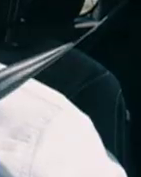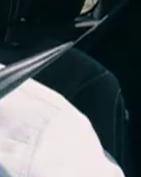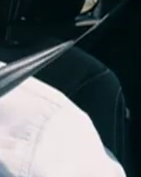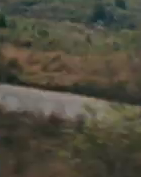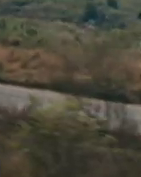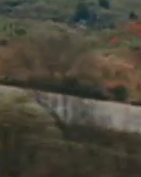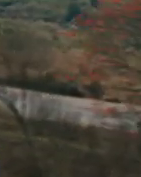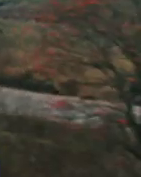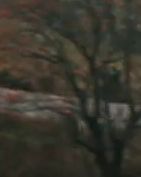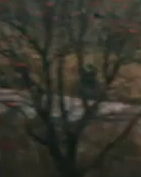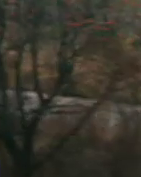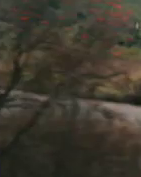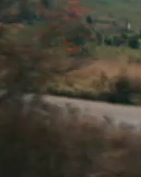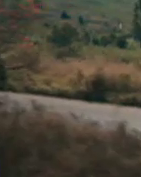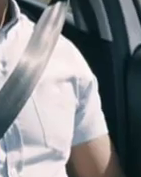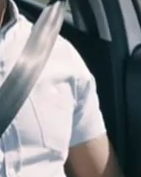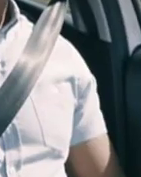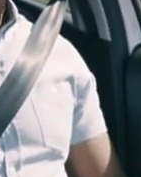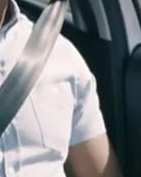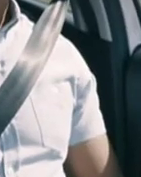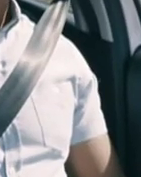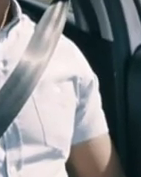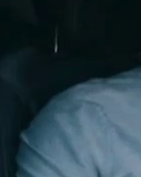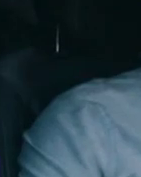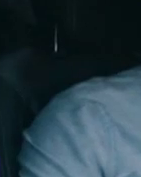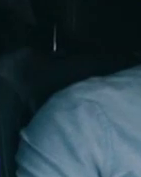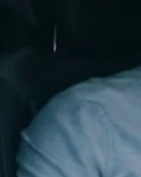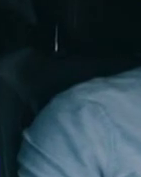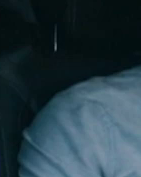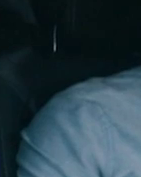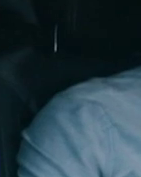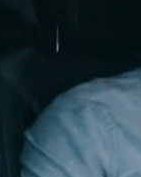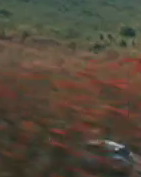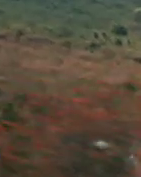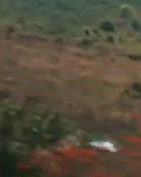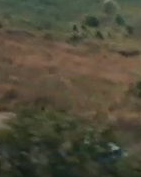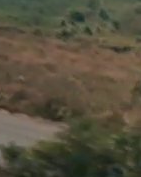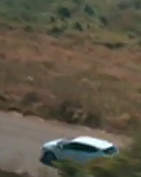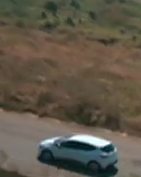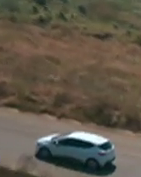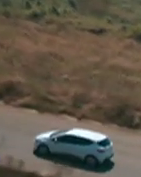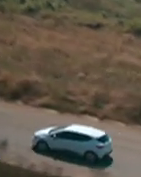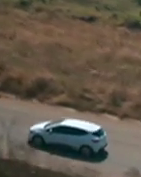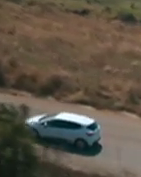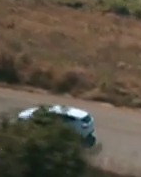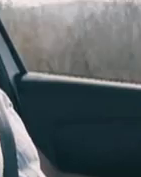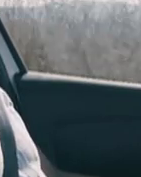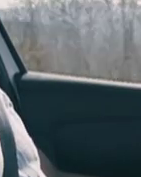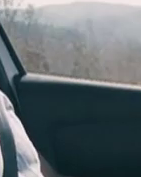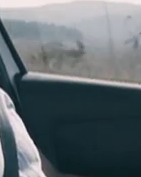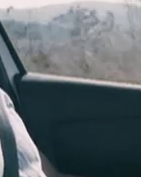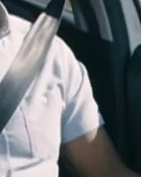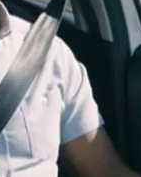I'm a new driver. Yeah. I was not aware of some things. They made a quote for me. I saved about 500 Rand.